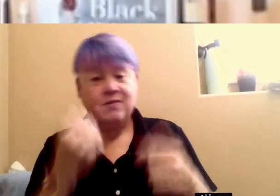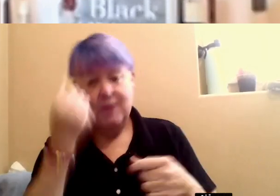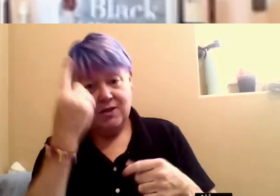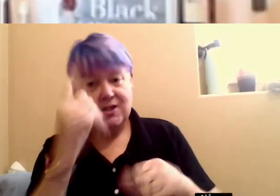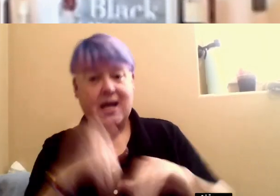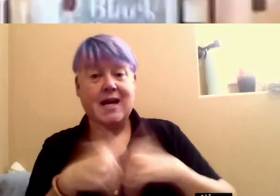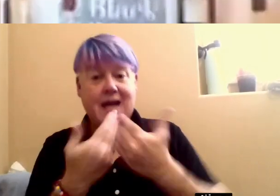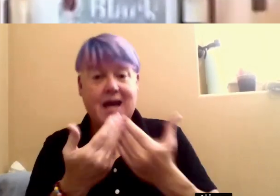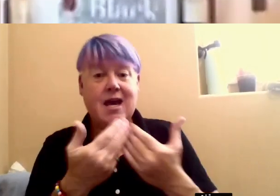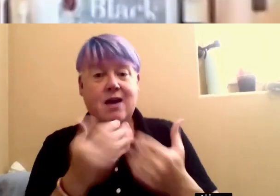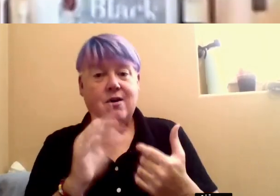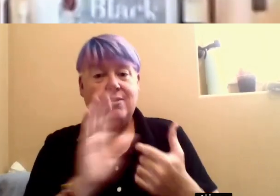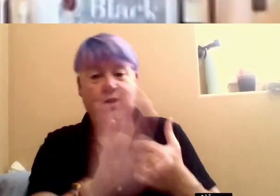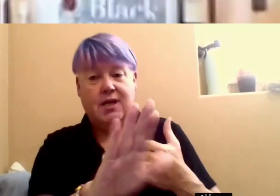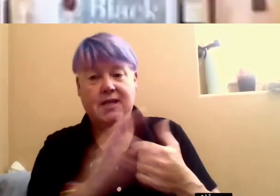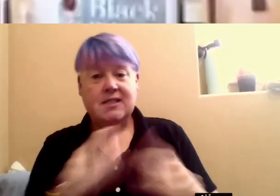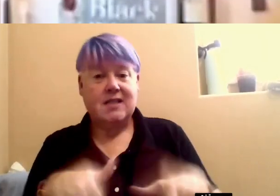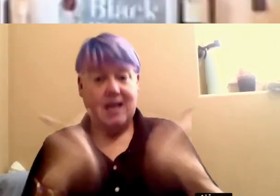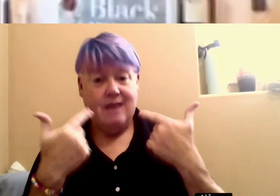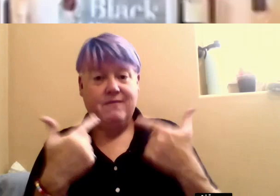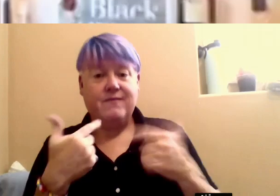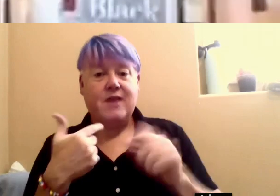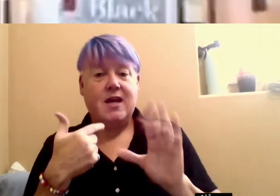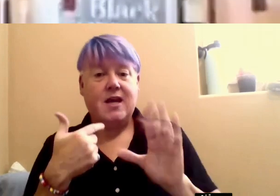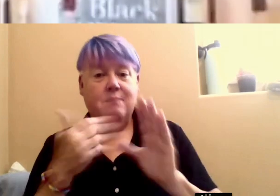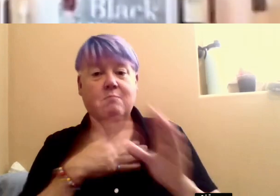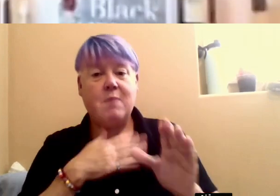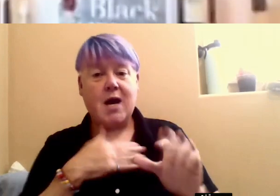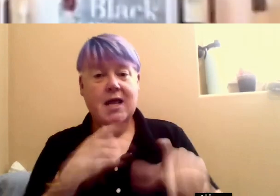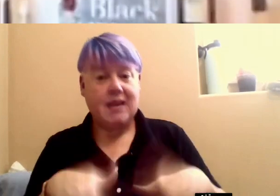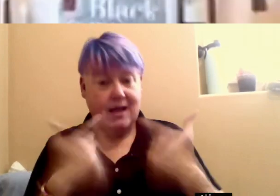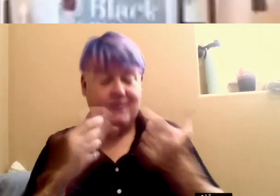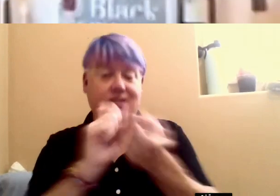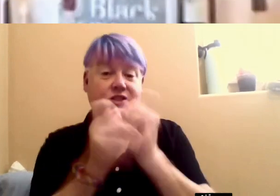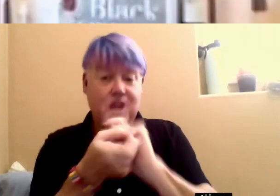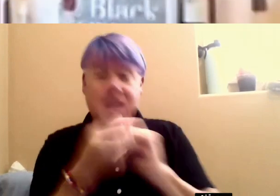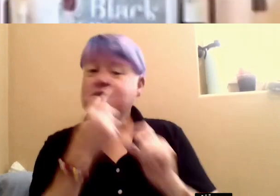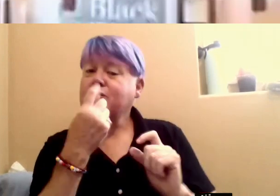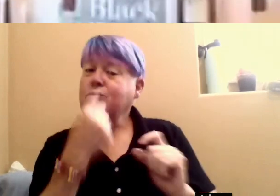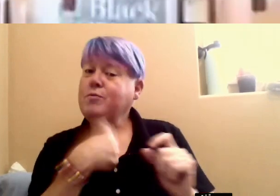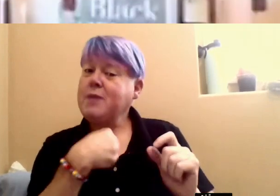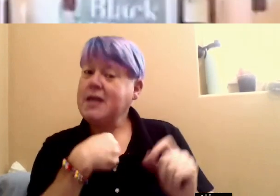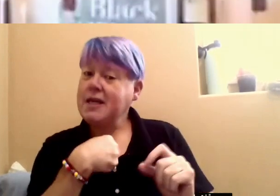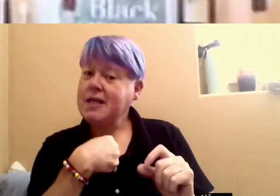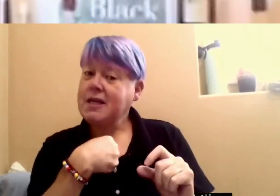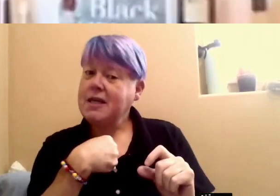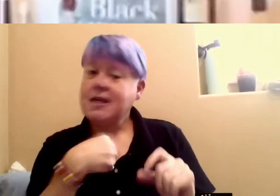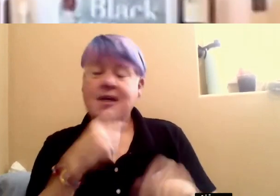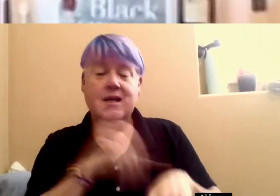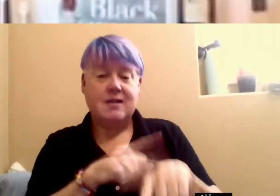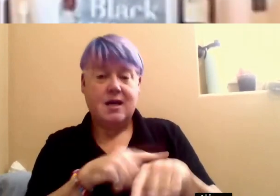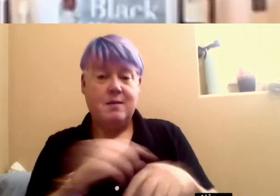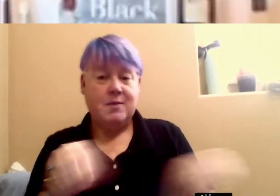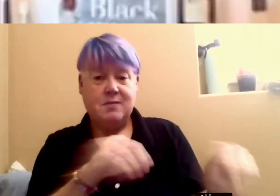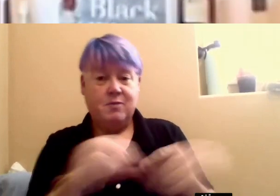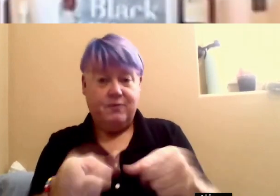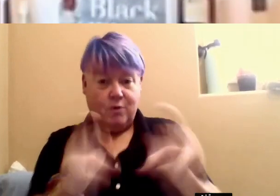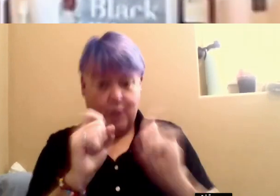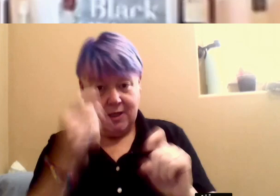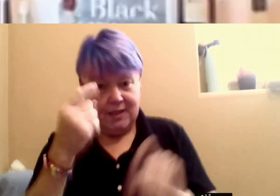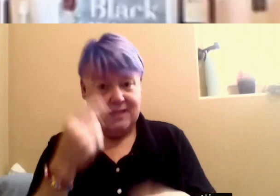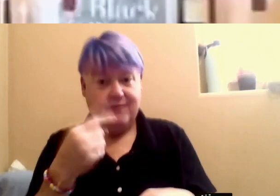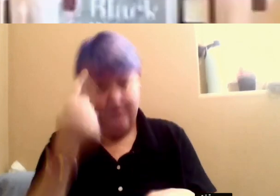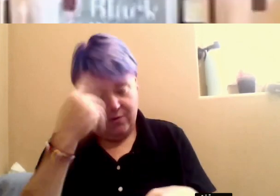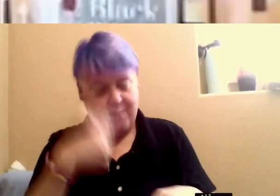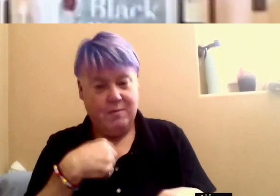life, my life, and our relationship have shaped who I am. Time has moved quickly for me as well as for Dad. I notice